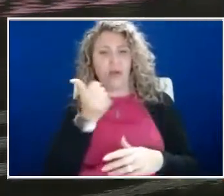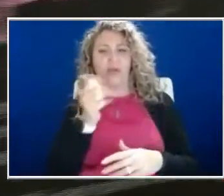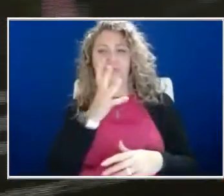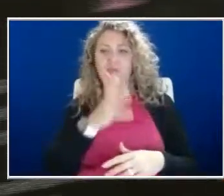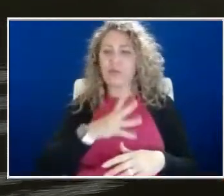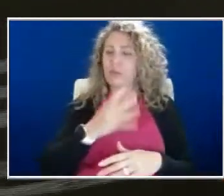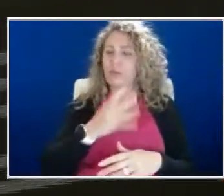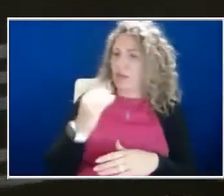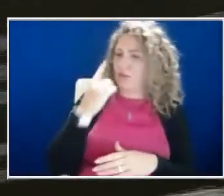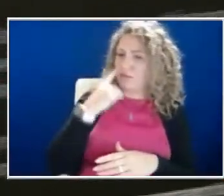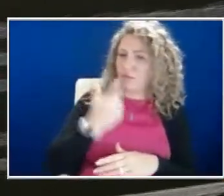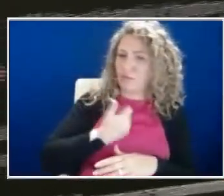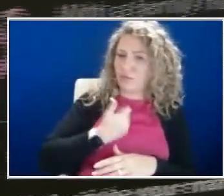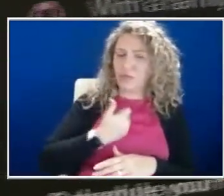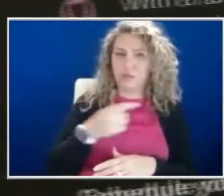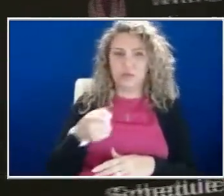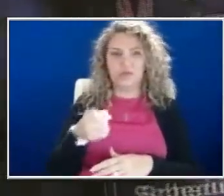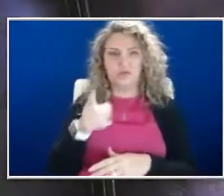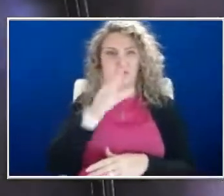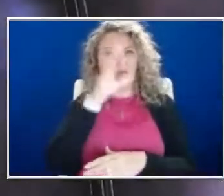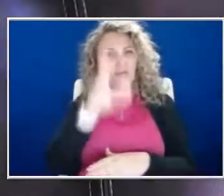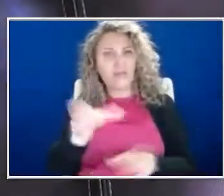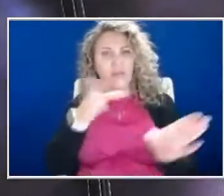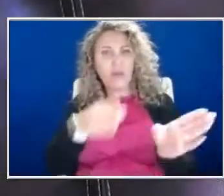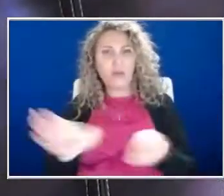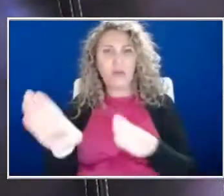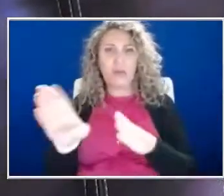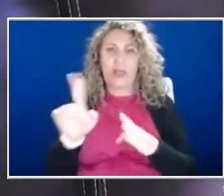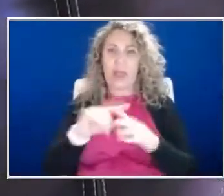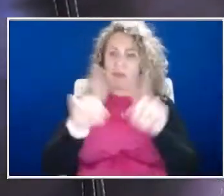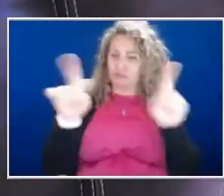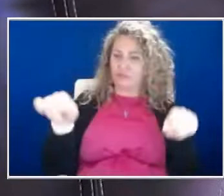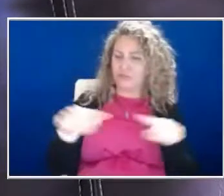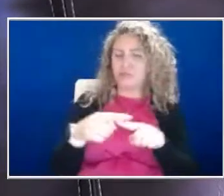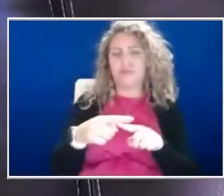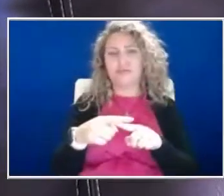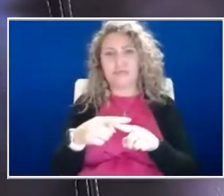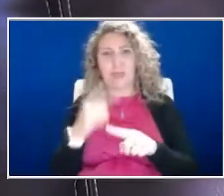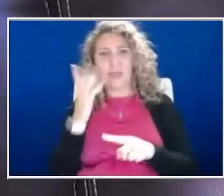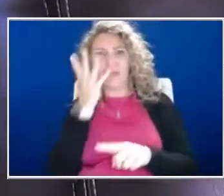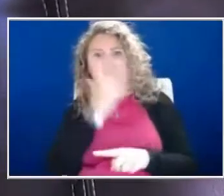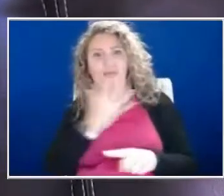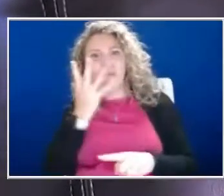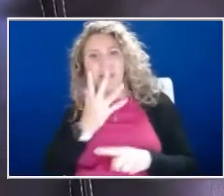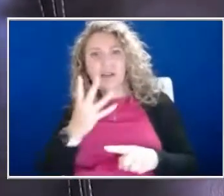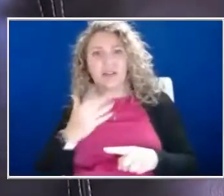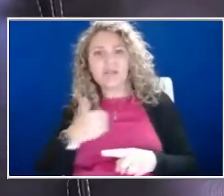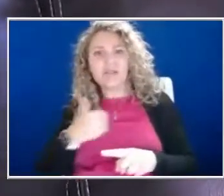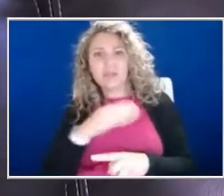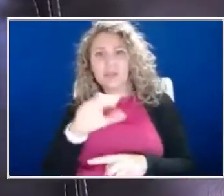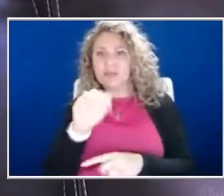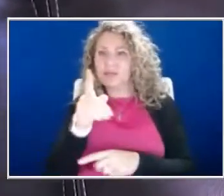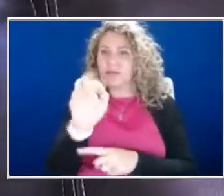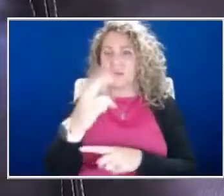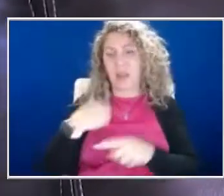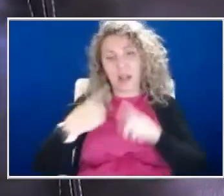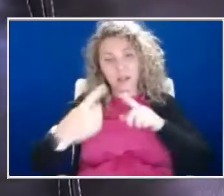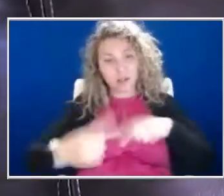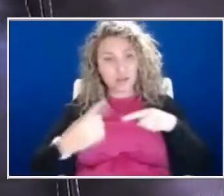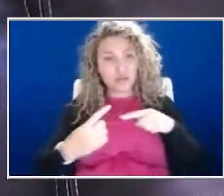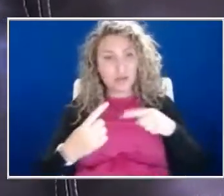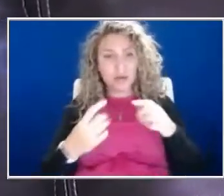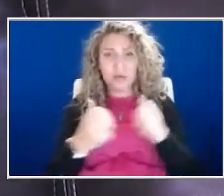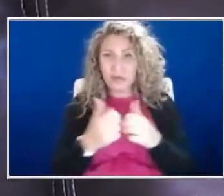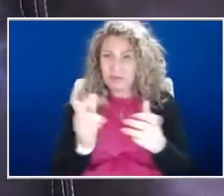the face of breast cancer. I struggled with telling people about my diagnosis because, again, for me, it felt like this was